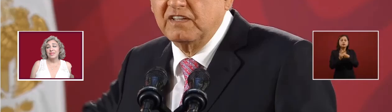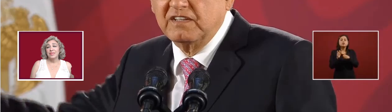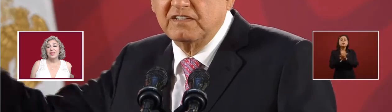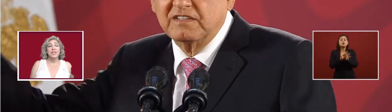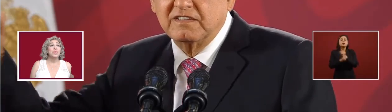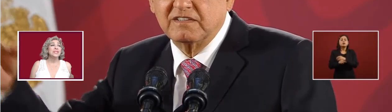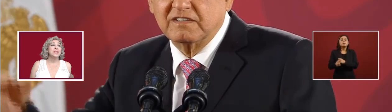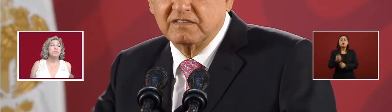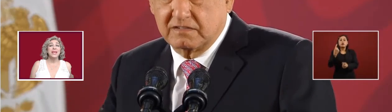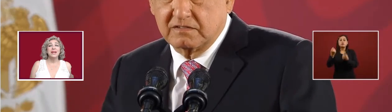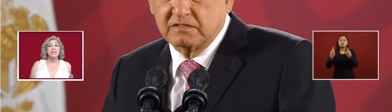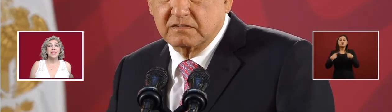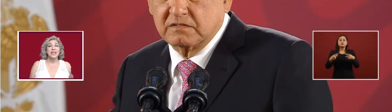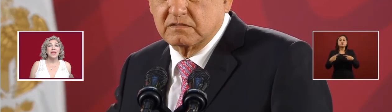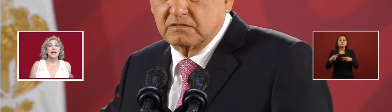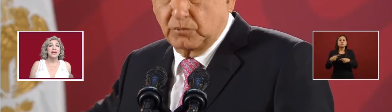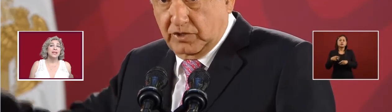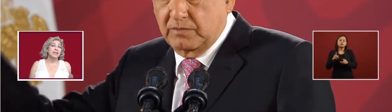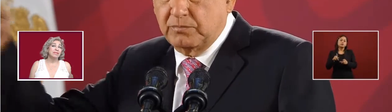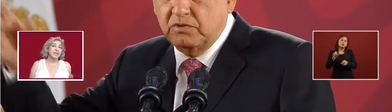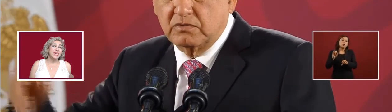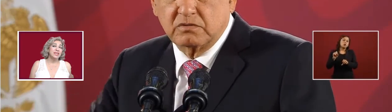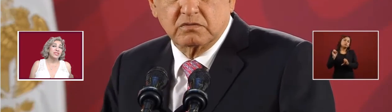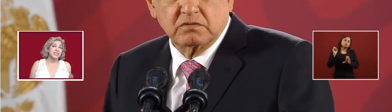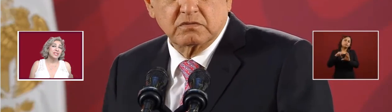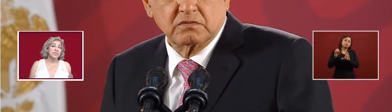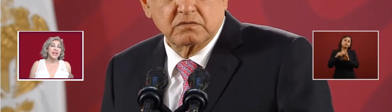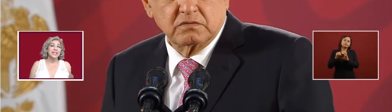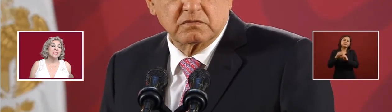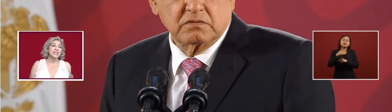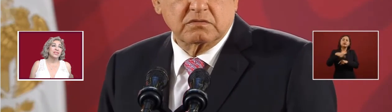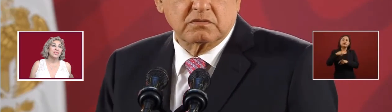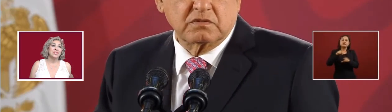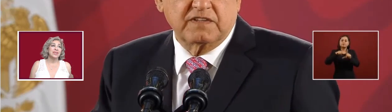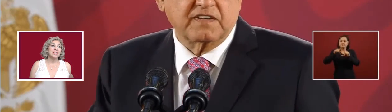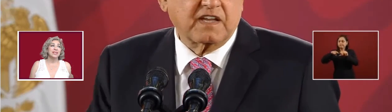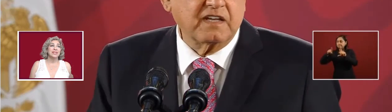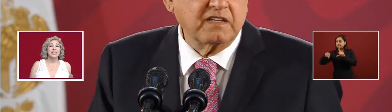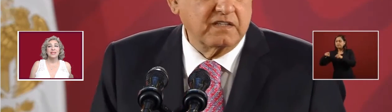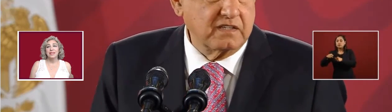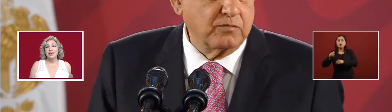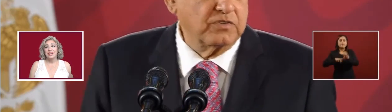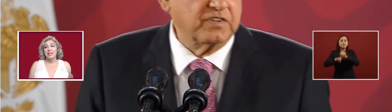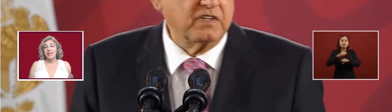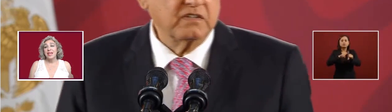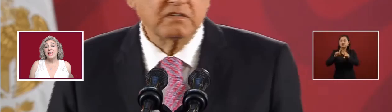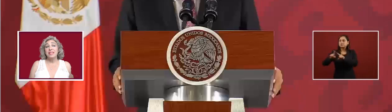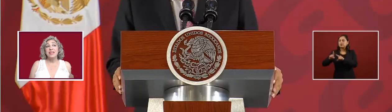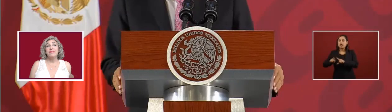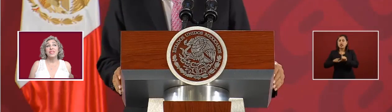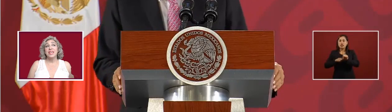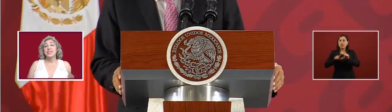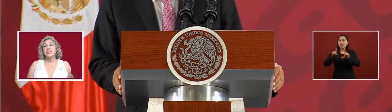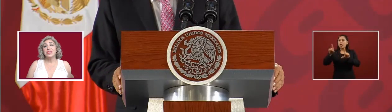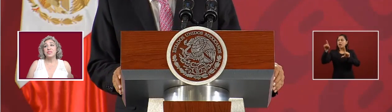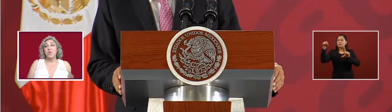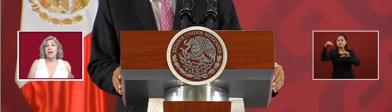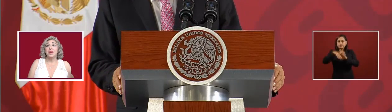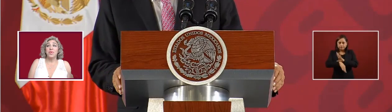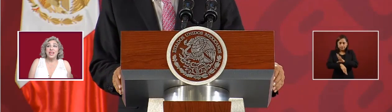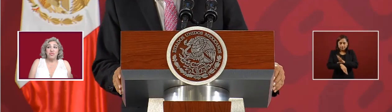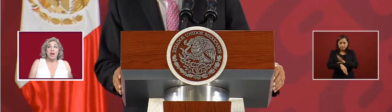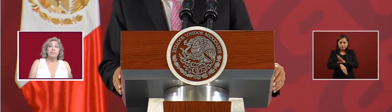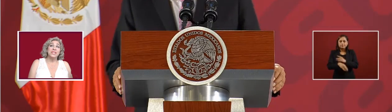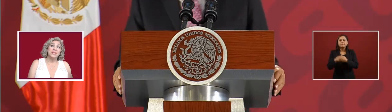the ones that bet on the interest rates or and then if the interest